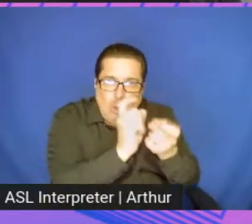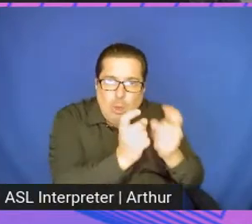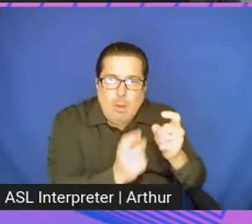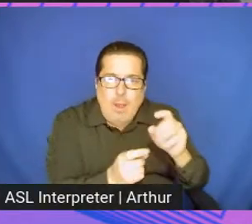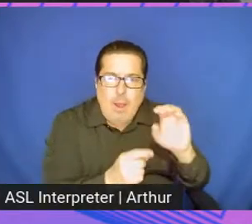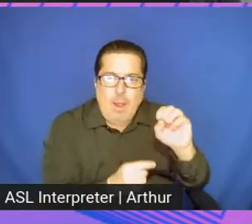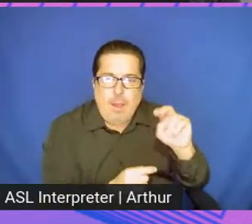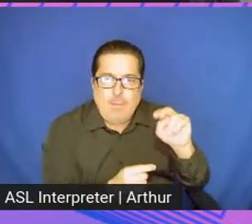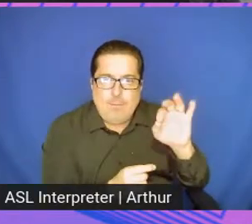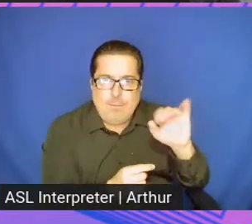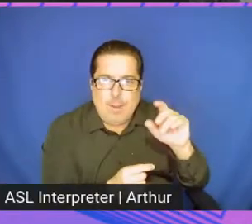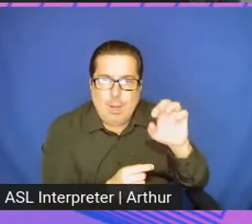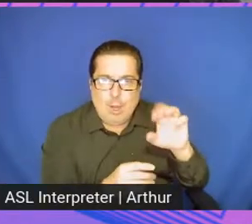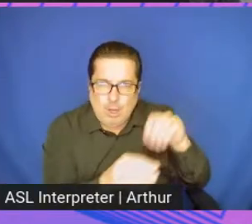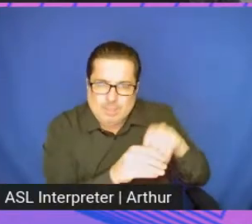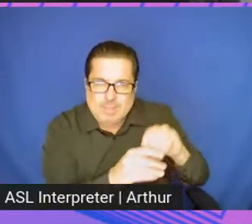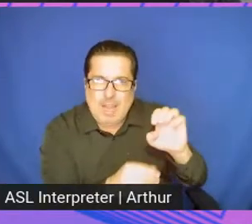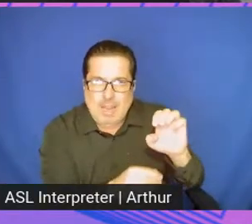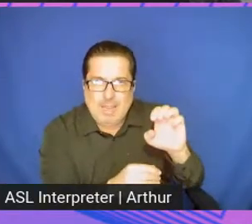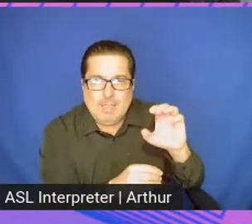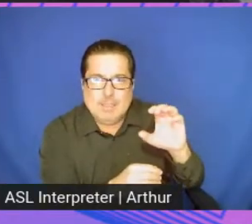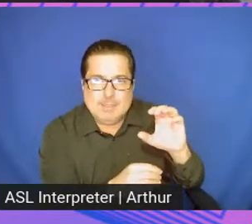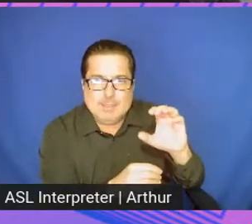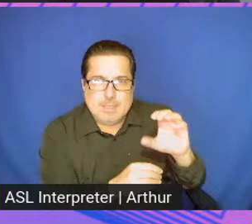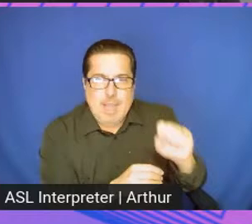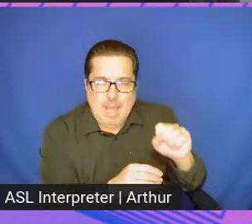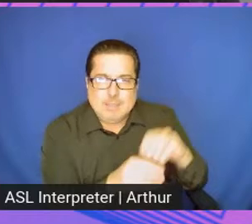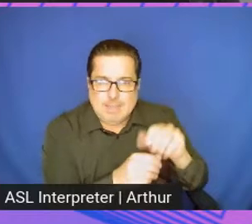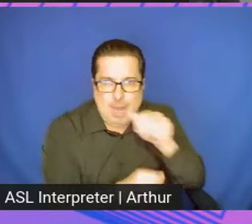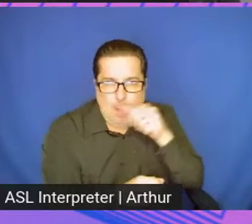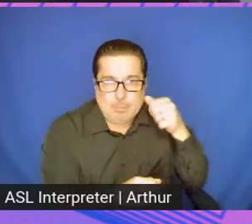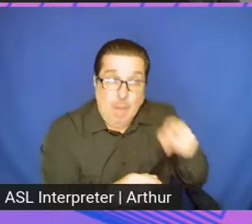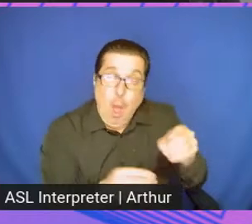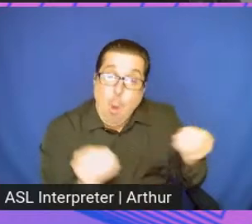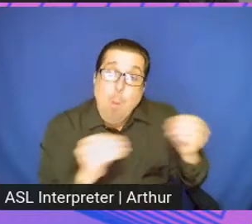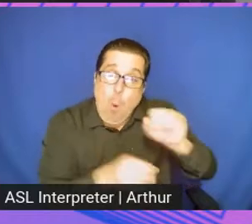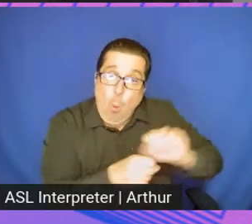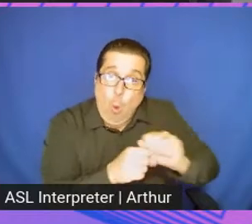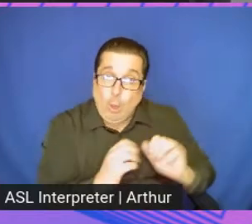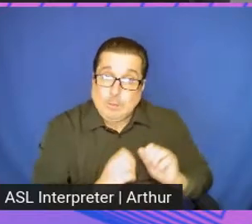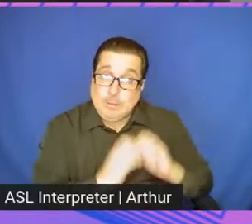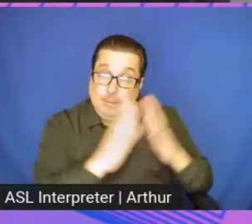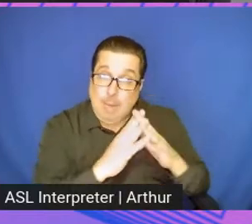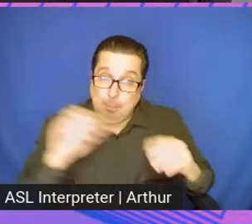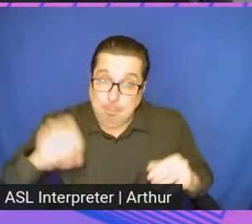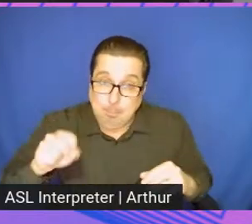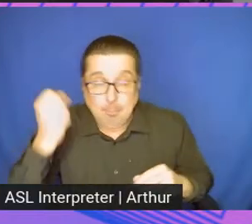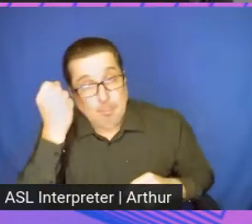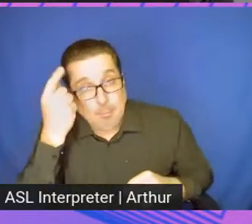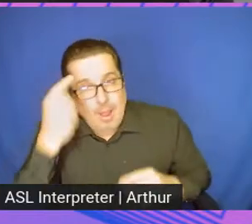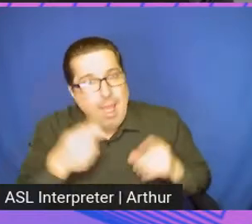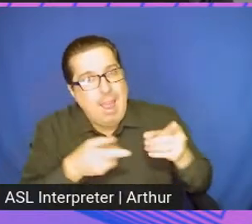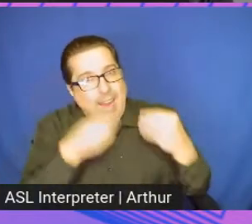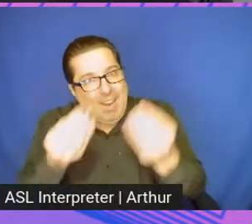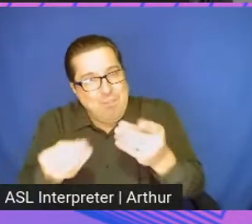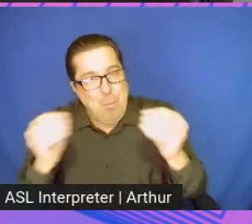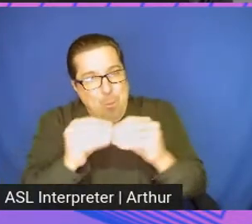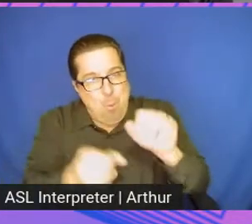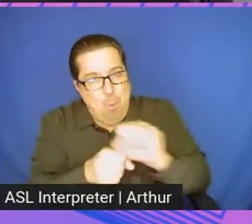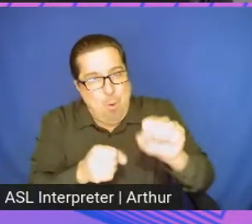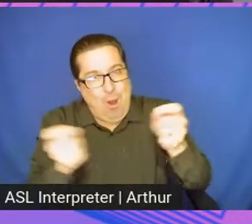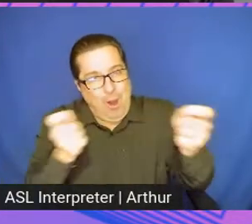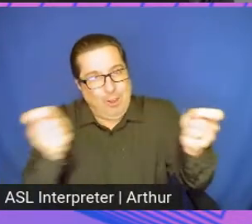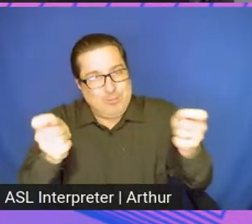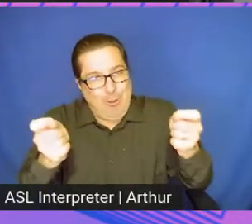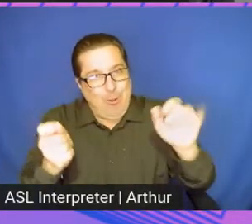between the load balancer and AWS Fargate. So it's a little bit more work to set up, but it gives you a lot of control. And I want to talk about that control and the idea that